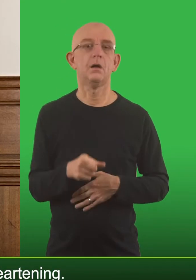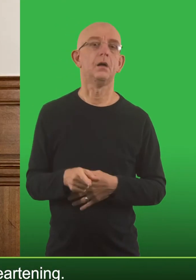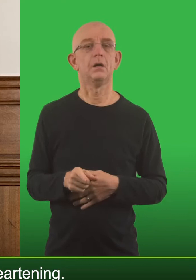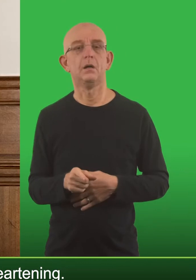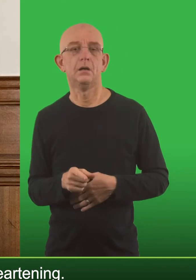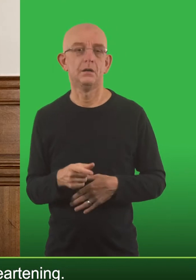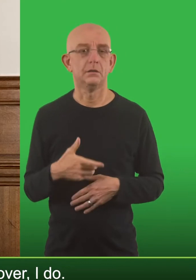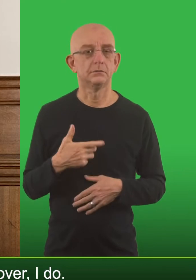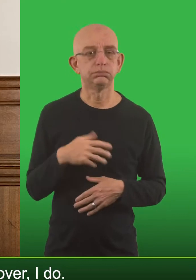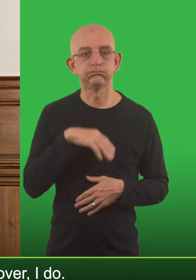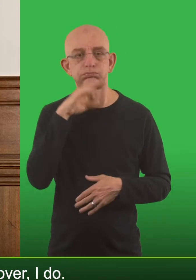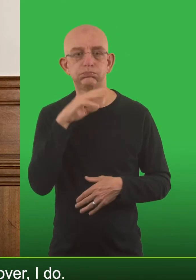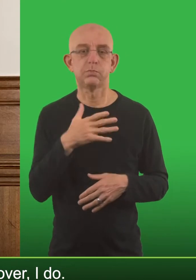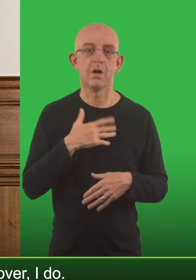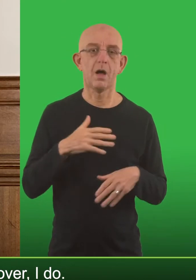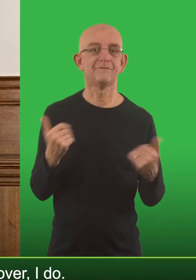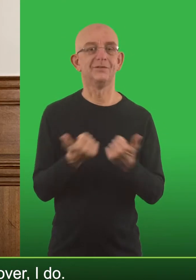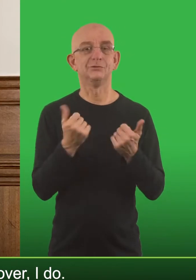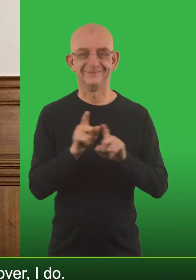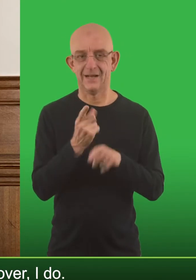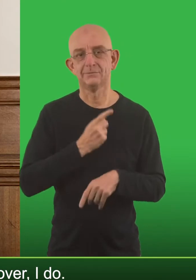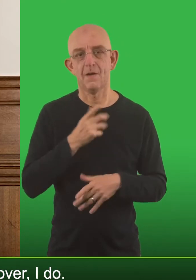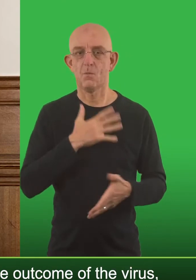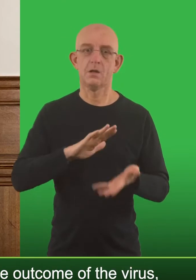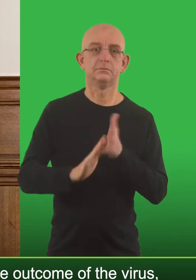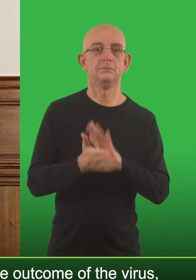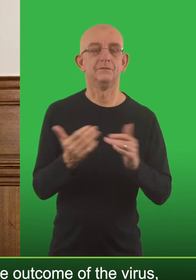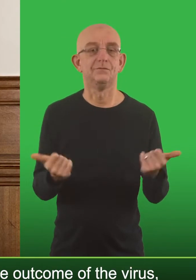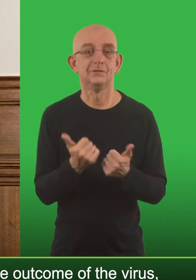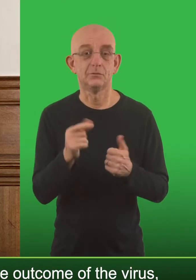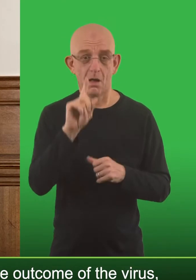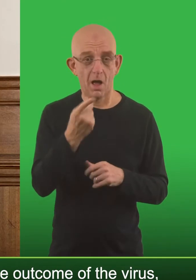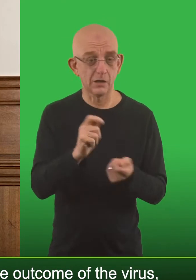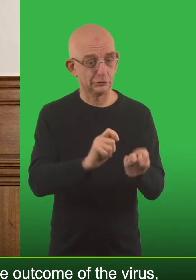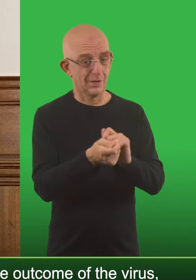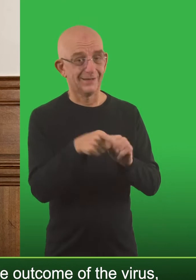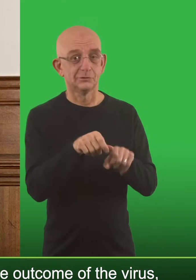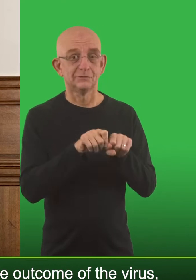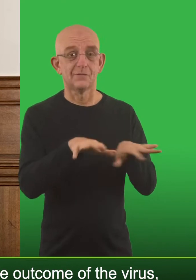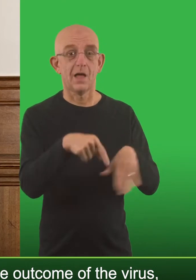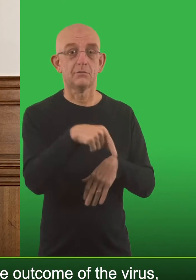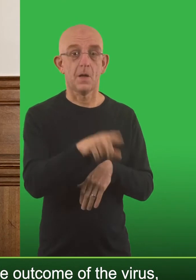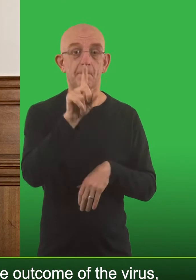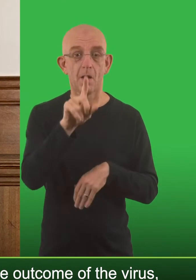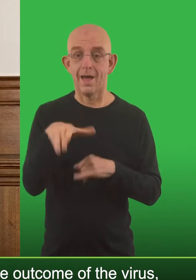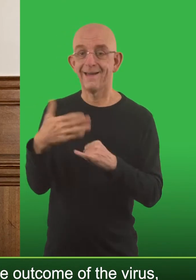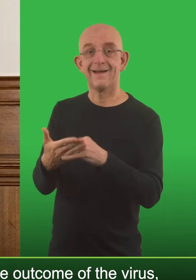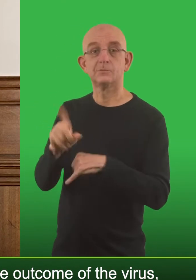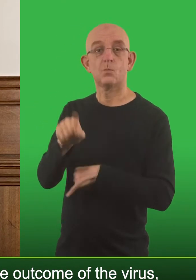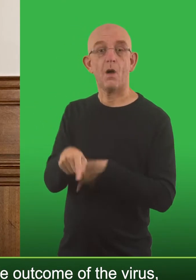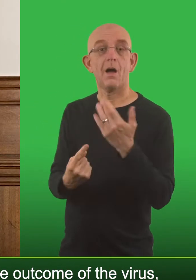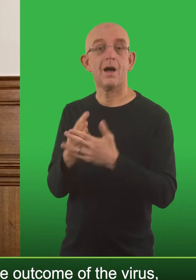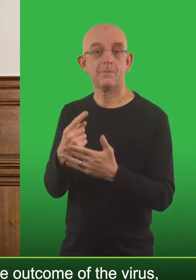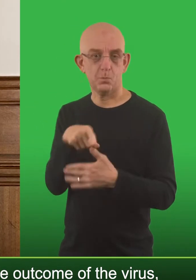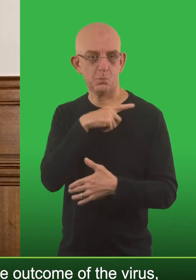all a bit disheartening. I get that we all want it to be over. I do. We can't alter the virus, but we can alter the outcome